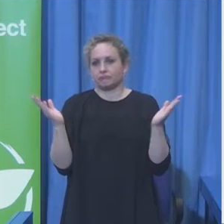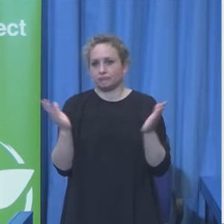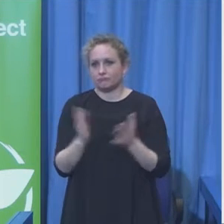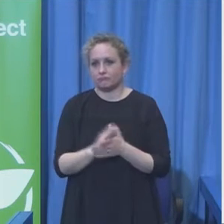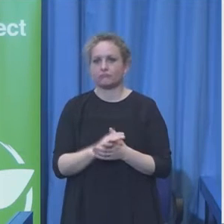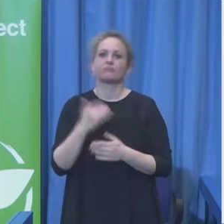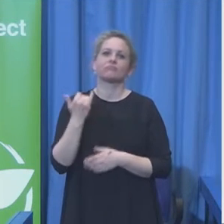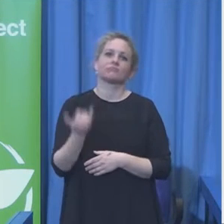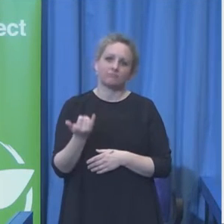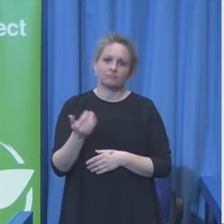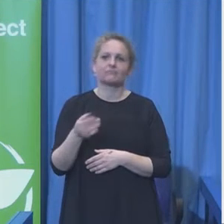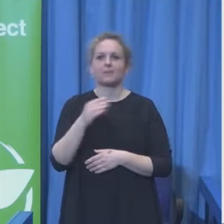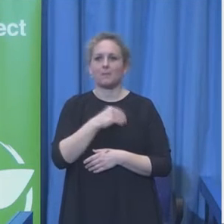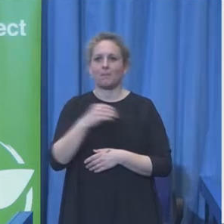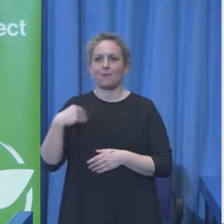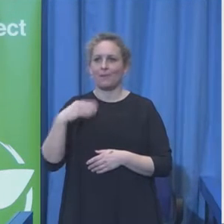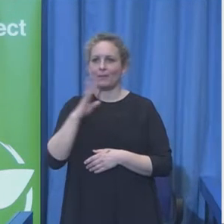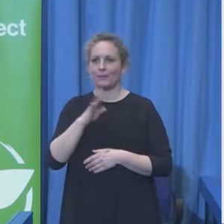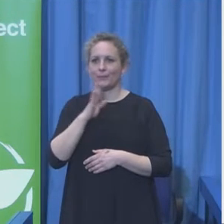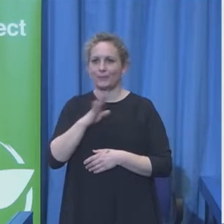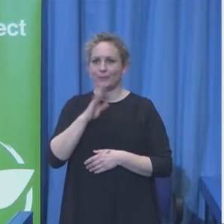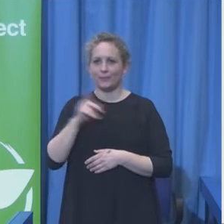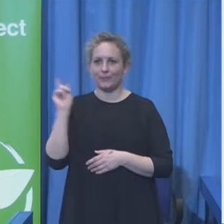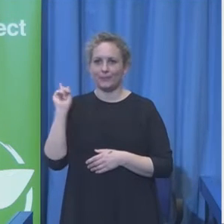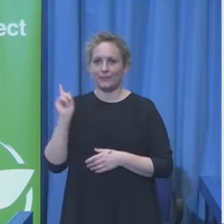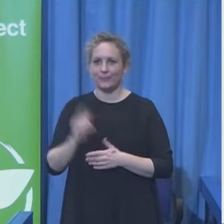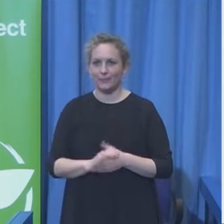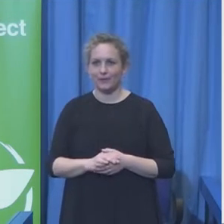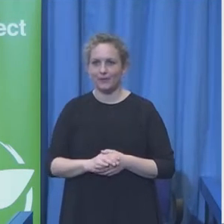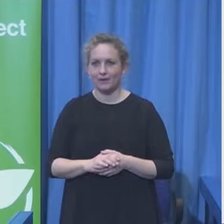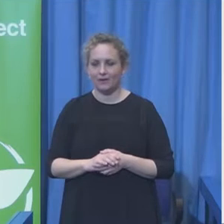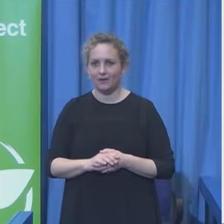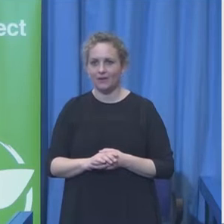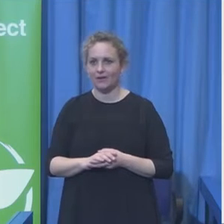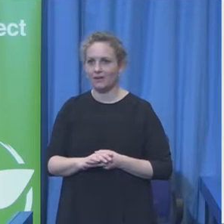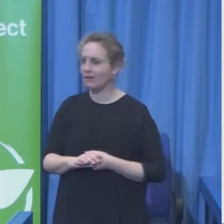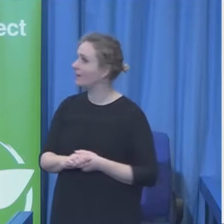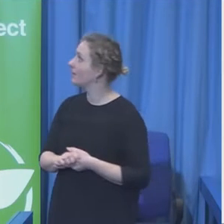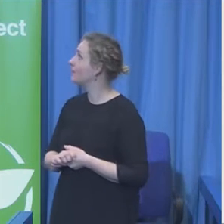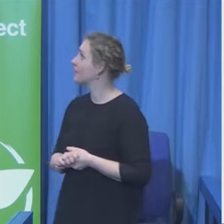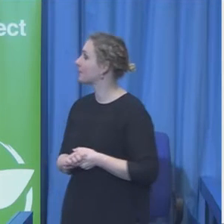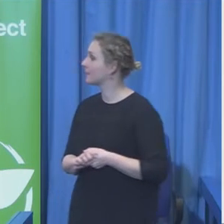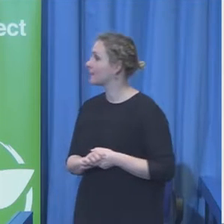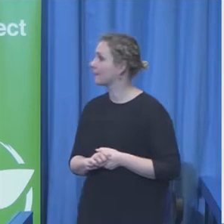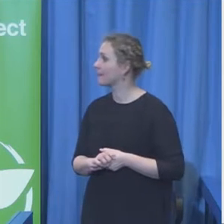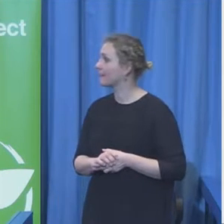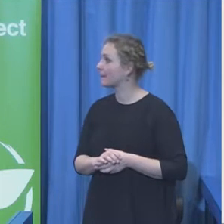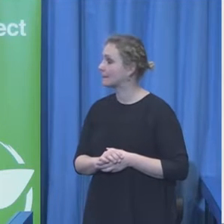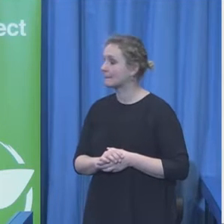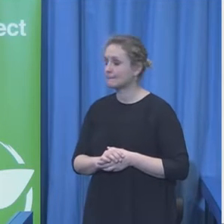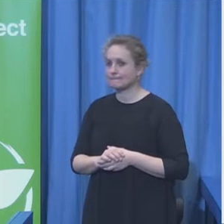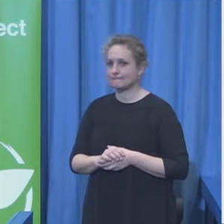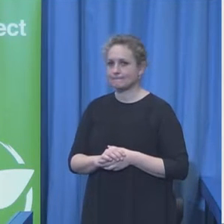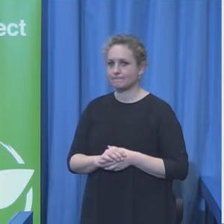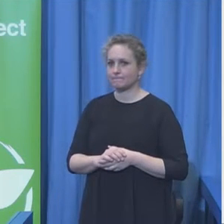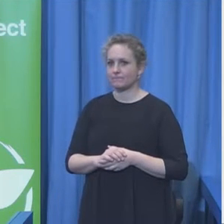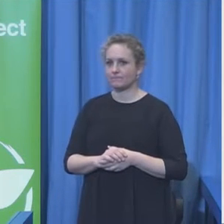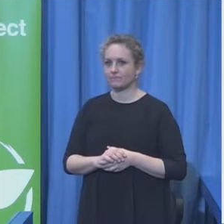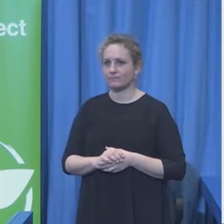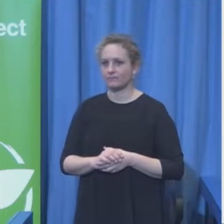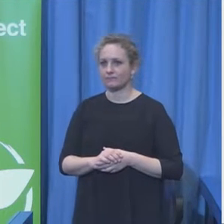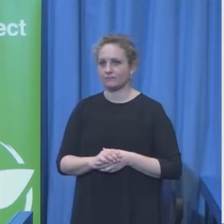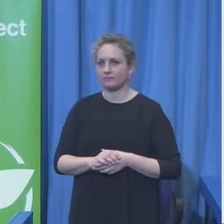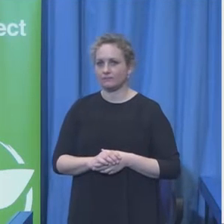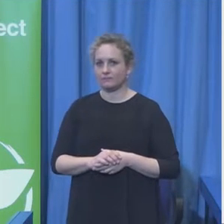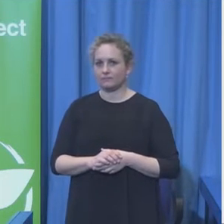z zatrudnianiem osób z niepełnosprawnościami. Obawiają się oni zarówno problemów